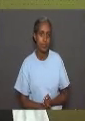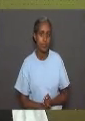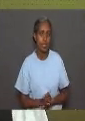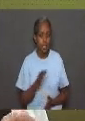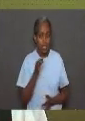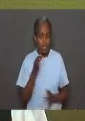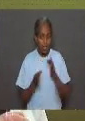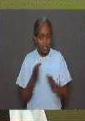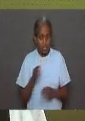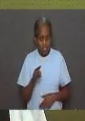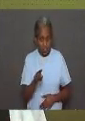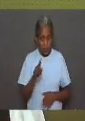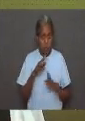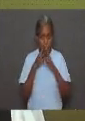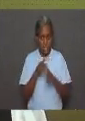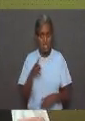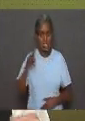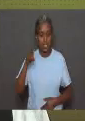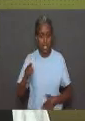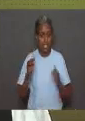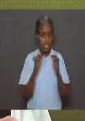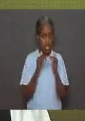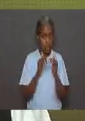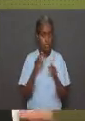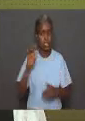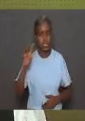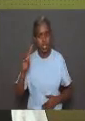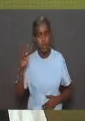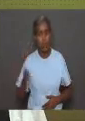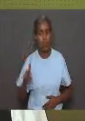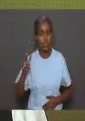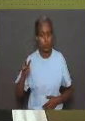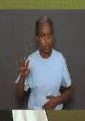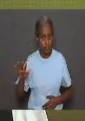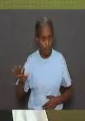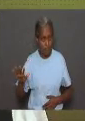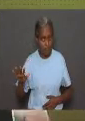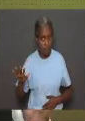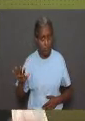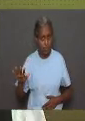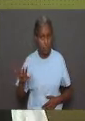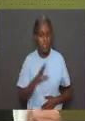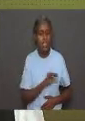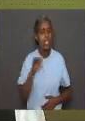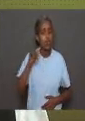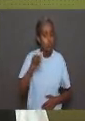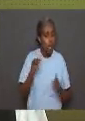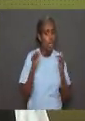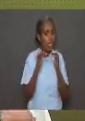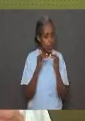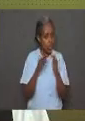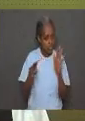If you answered that x equals 7 over 25 and y